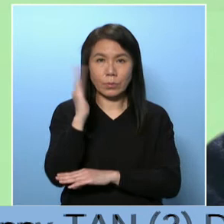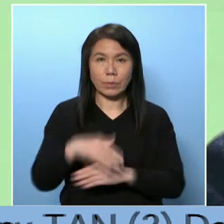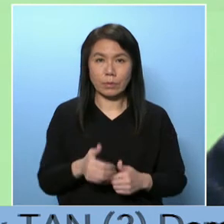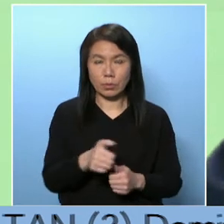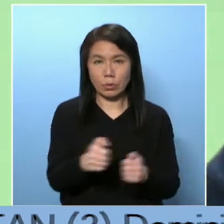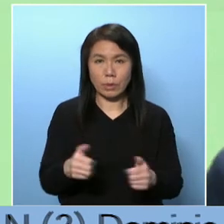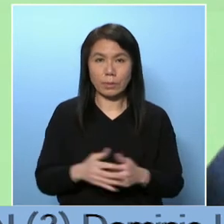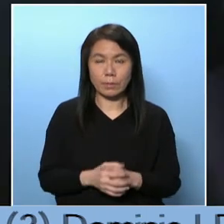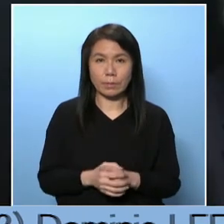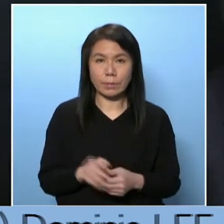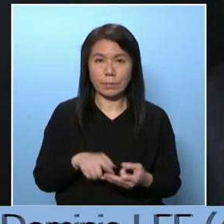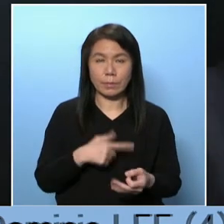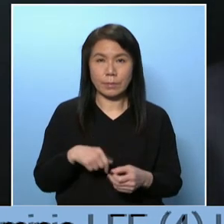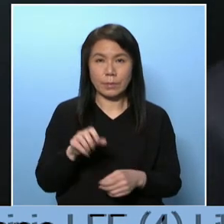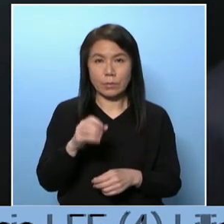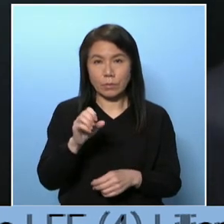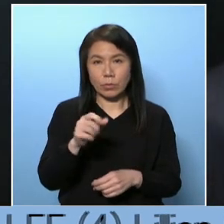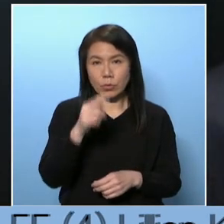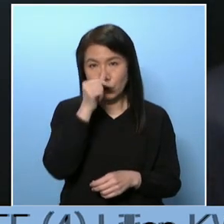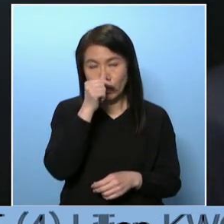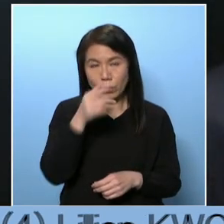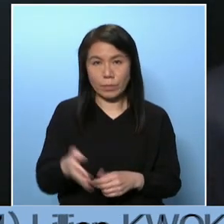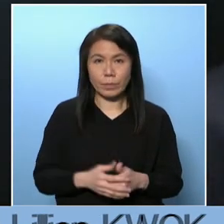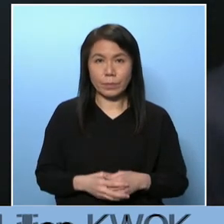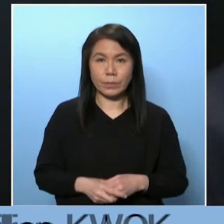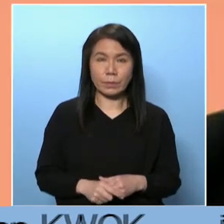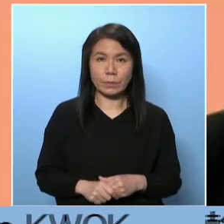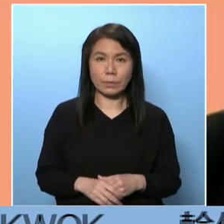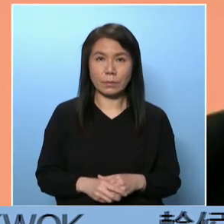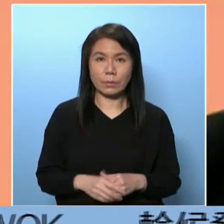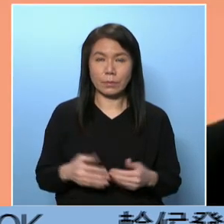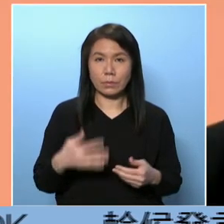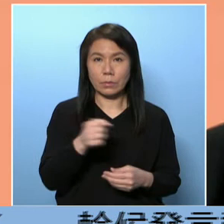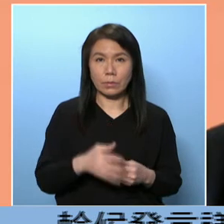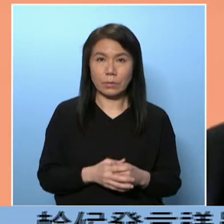and so on. I think we should all cherish one another. Thank you. Next,